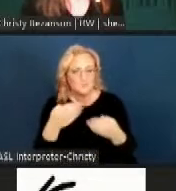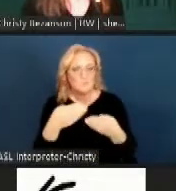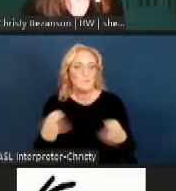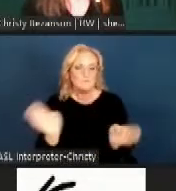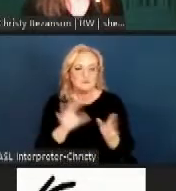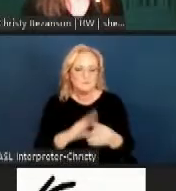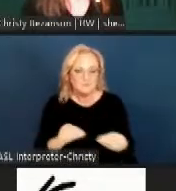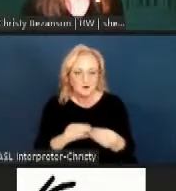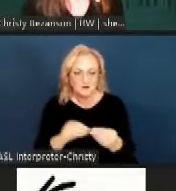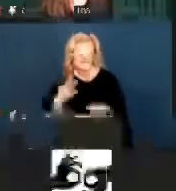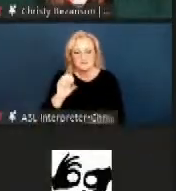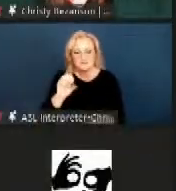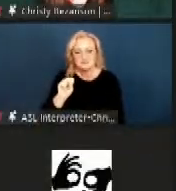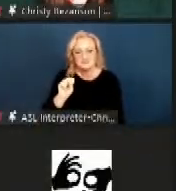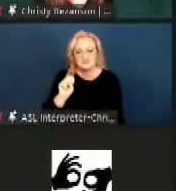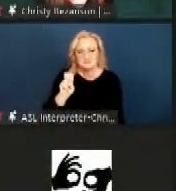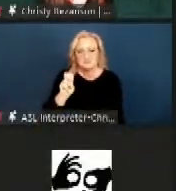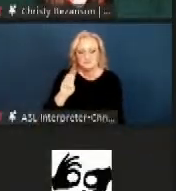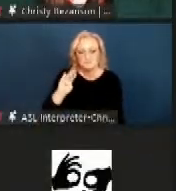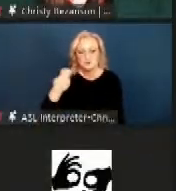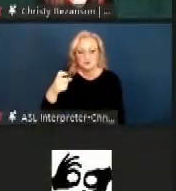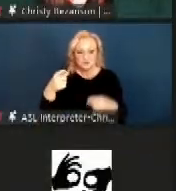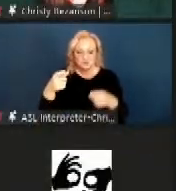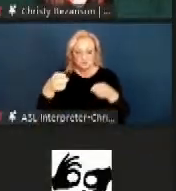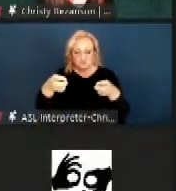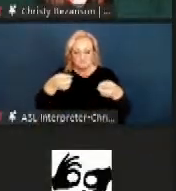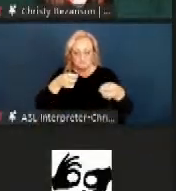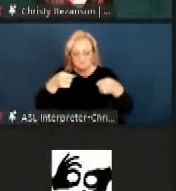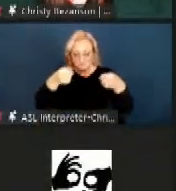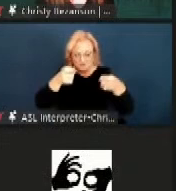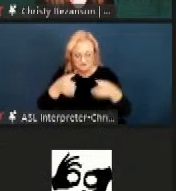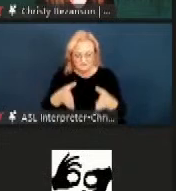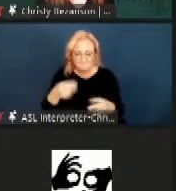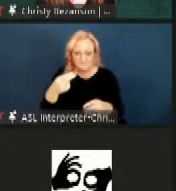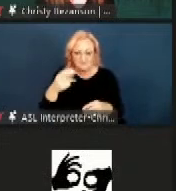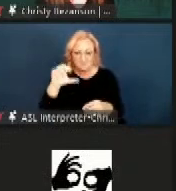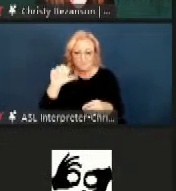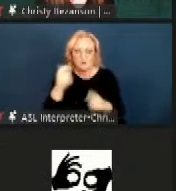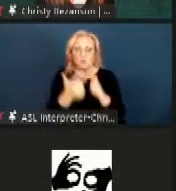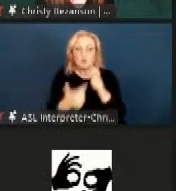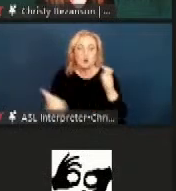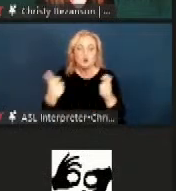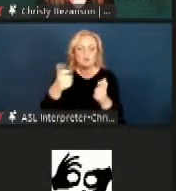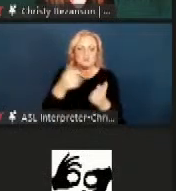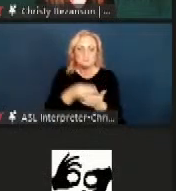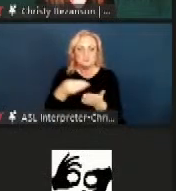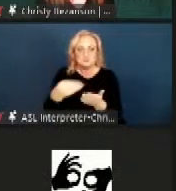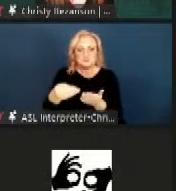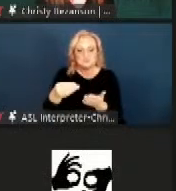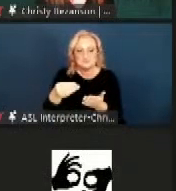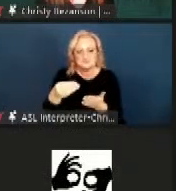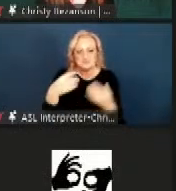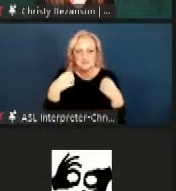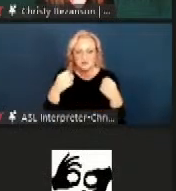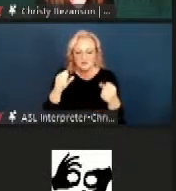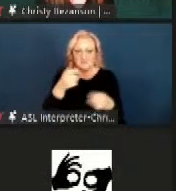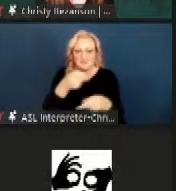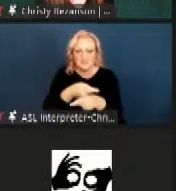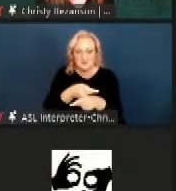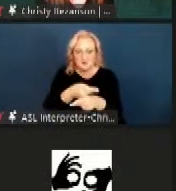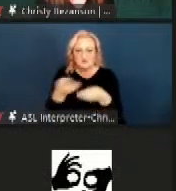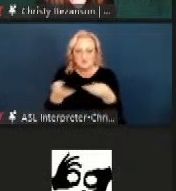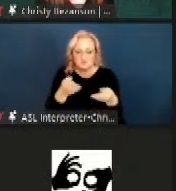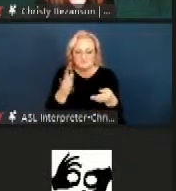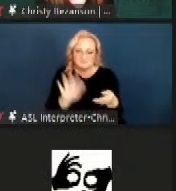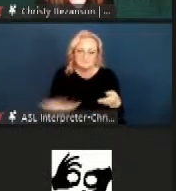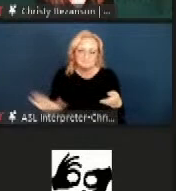the Director of Washington State's Healthcare Authority. We're the largest purchaser of healthcare services in the state,